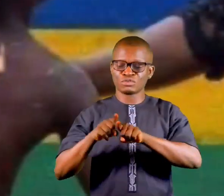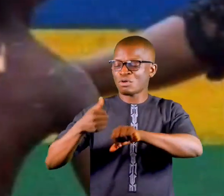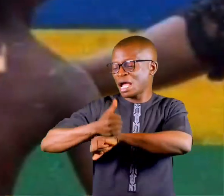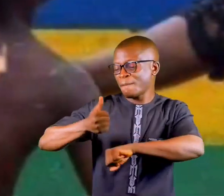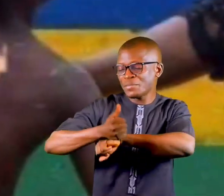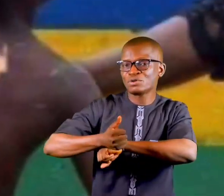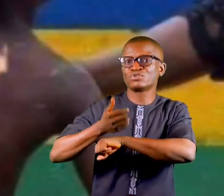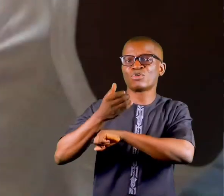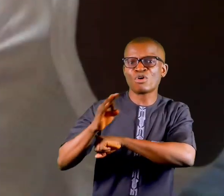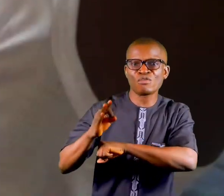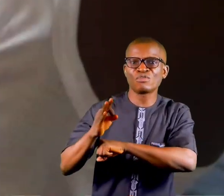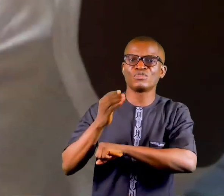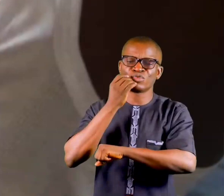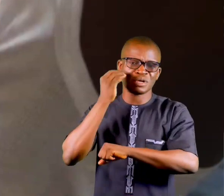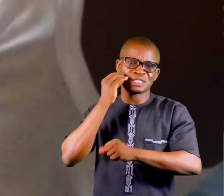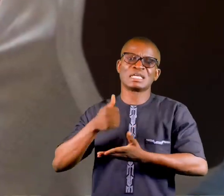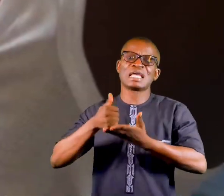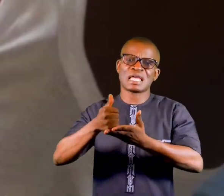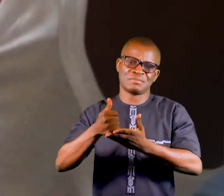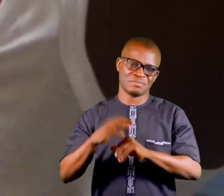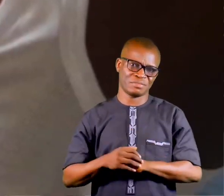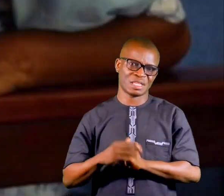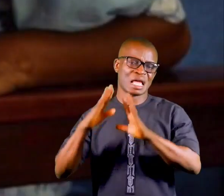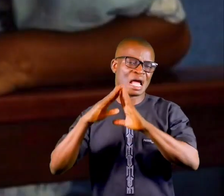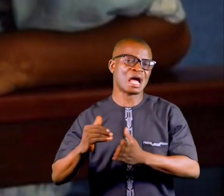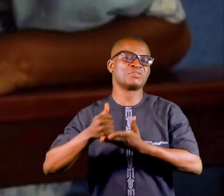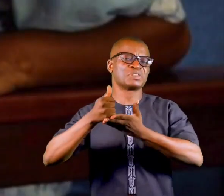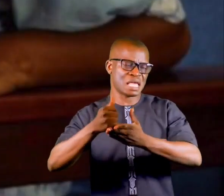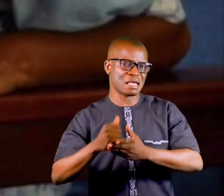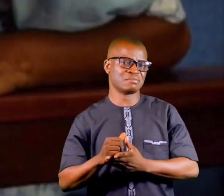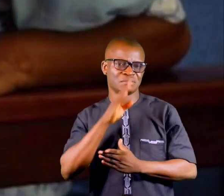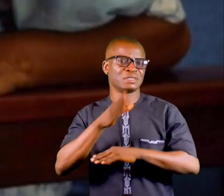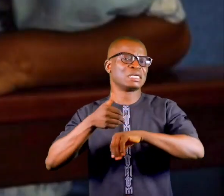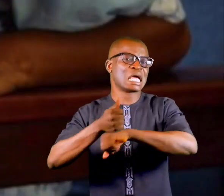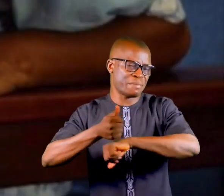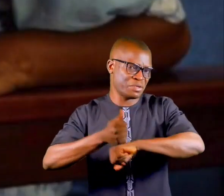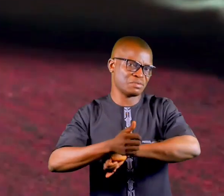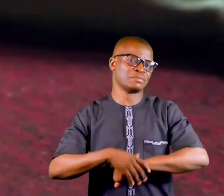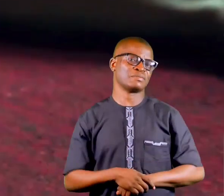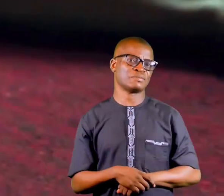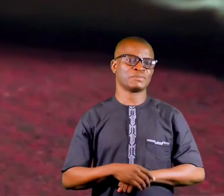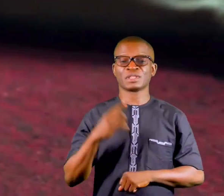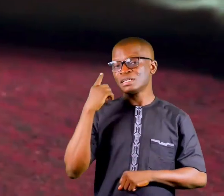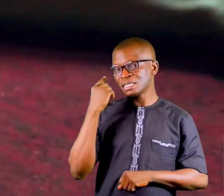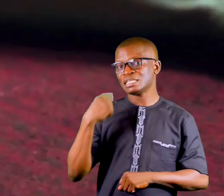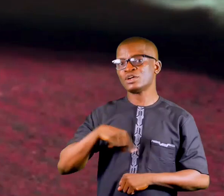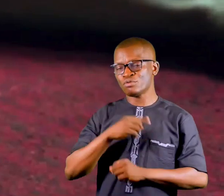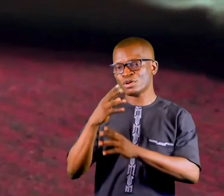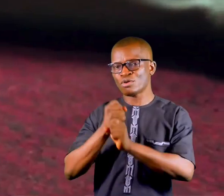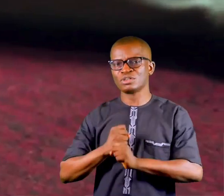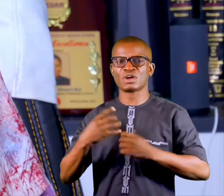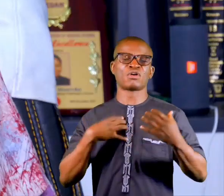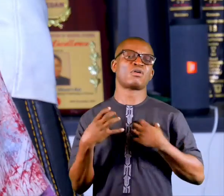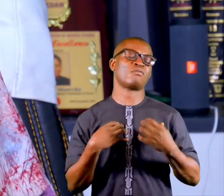of domestic helps, mostly underage domestic helps. Just recently, we received